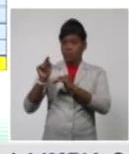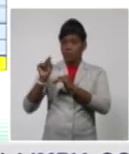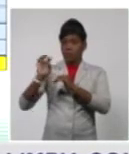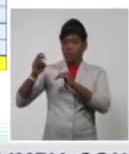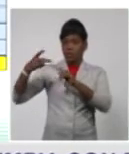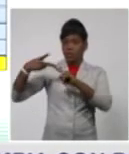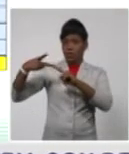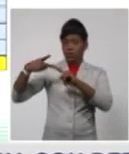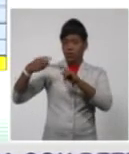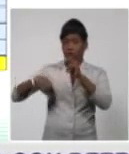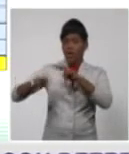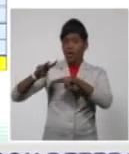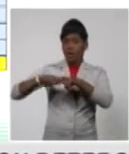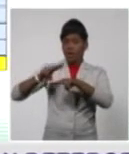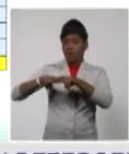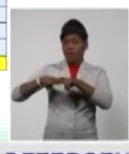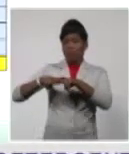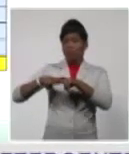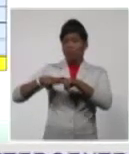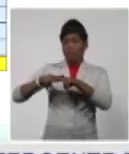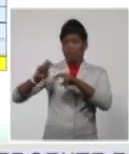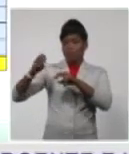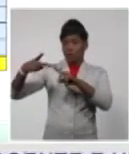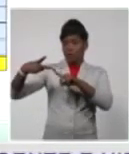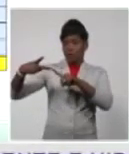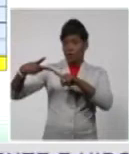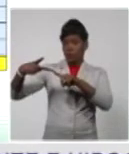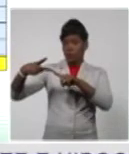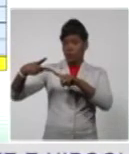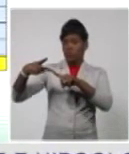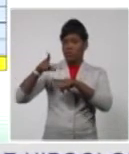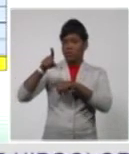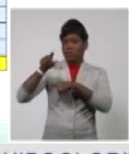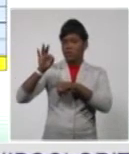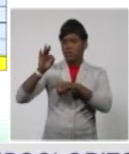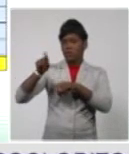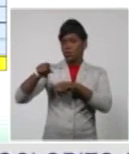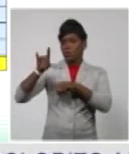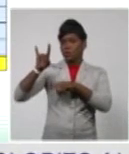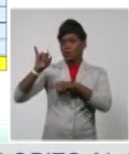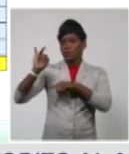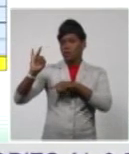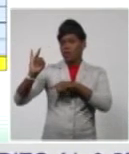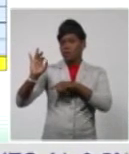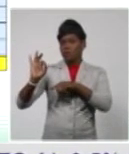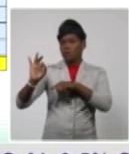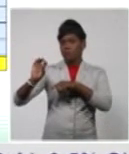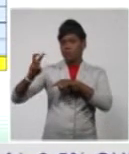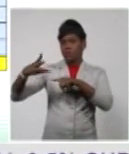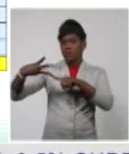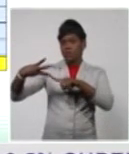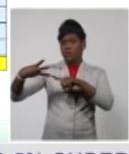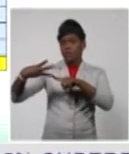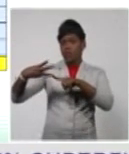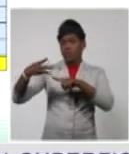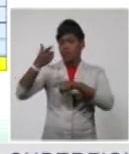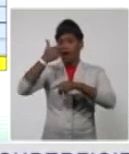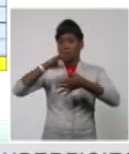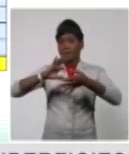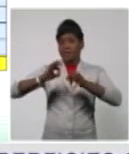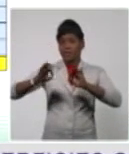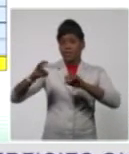10.88, both of them lower than the previous day. Santi Spiritus' rate increased to